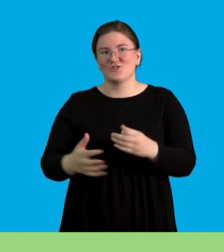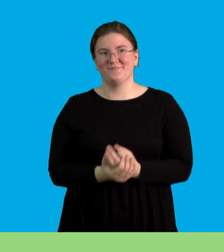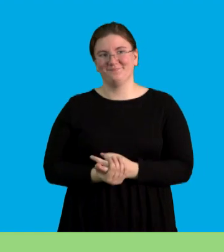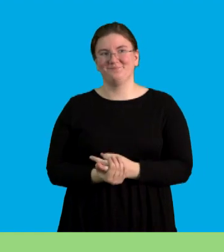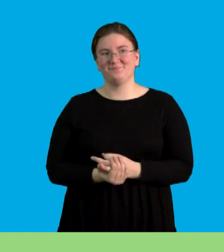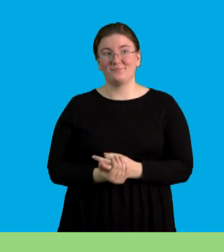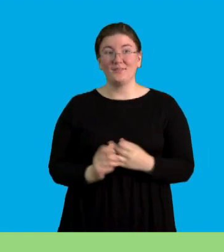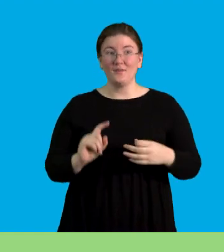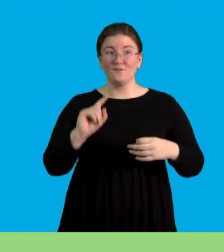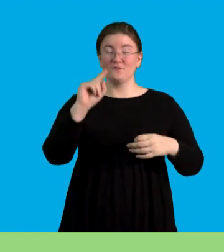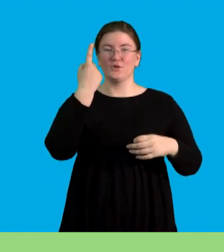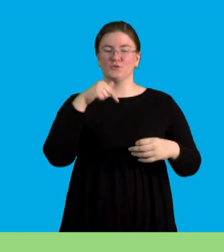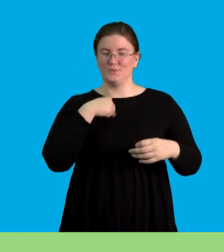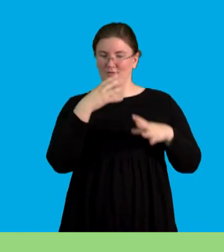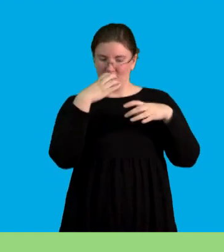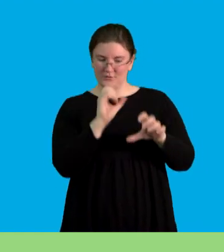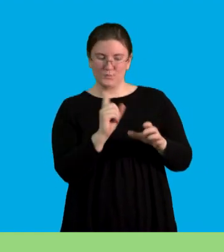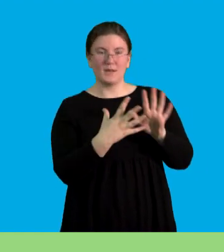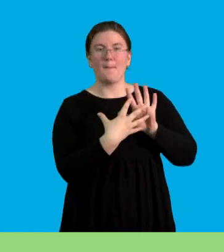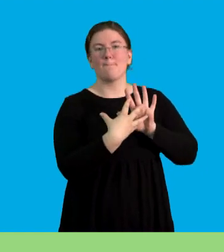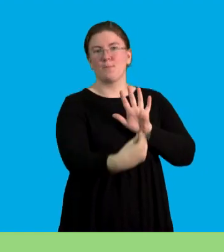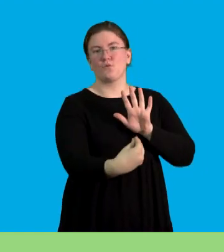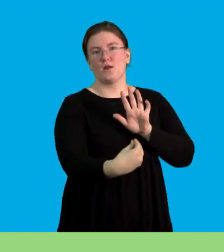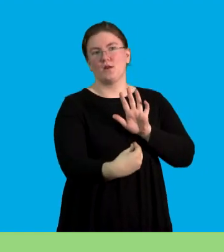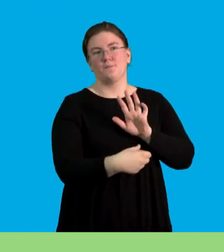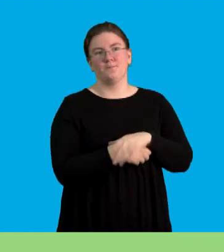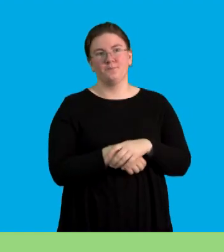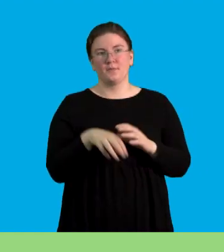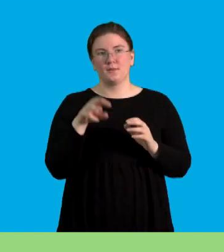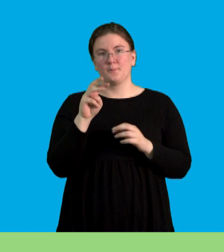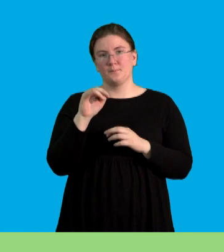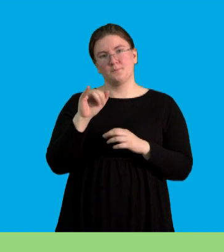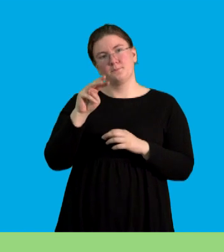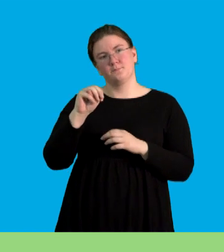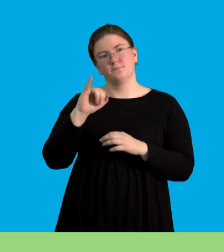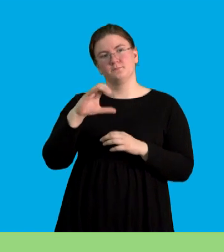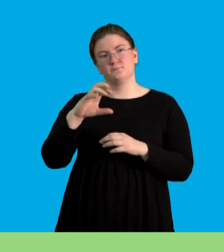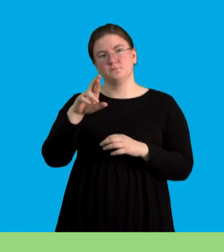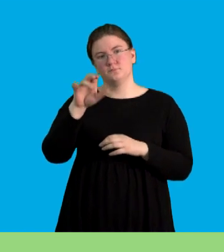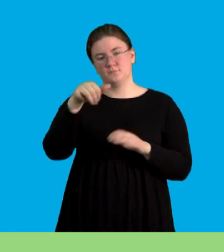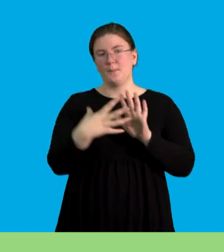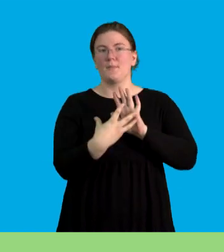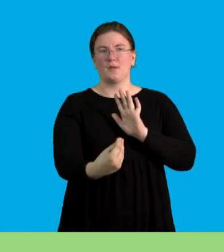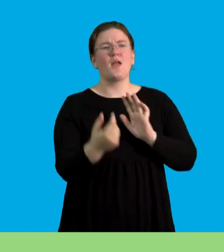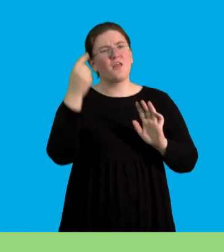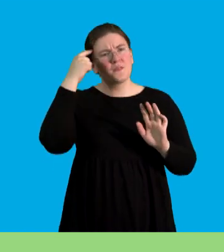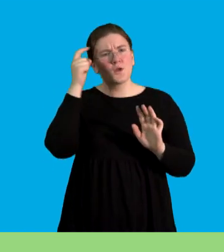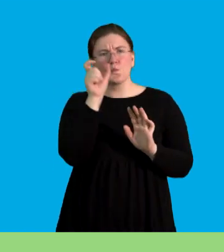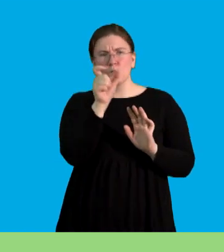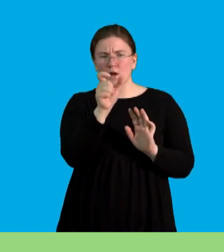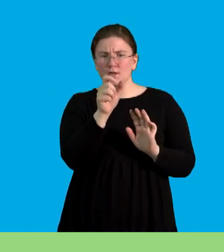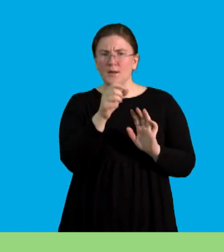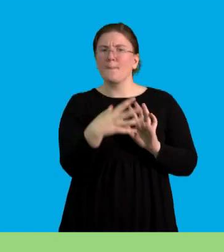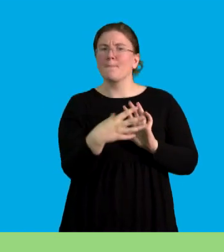First adaptation strategy that we will be looking at is mimicry. So if you think of the word mimic, it